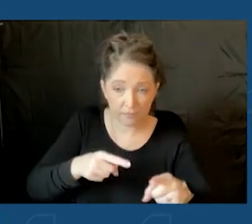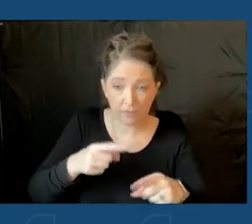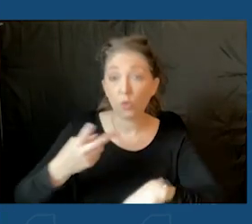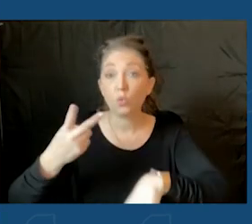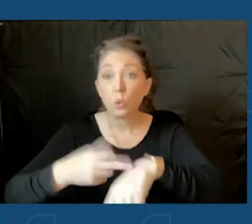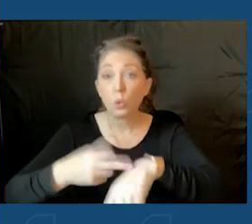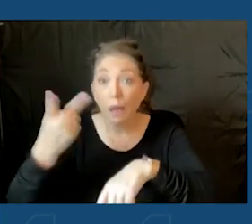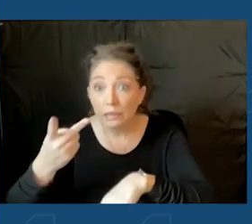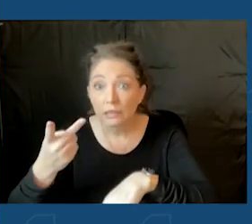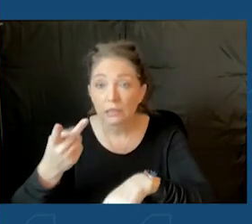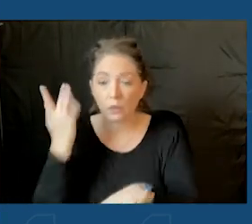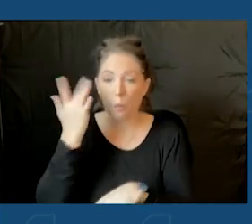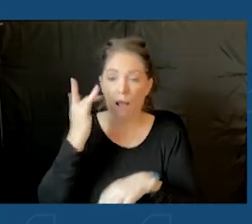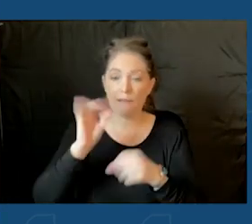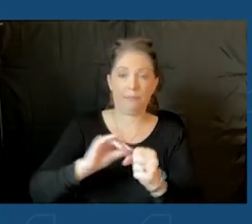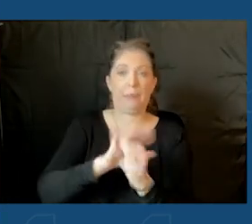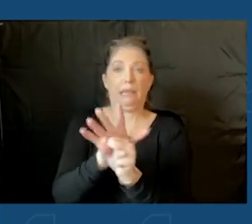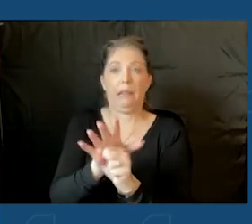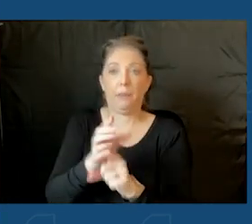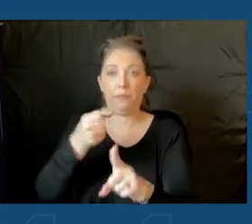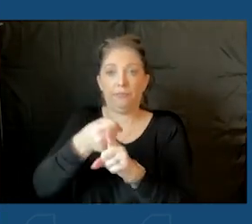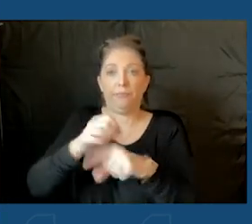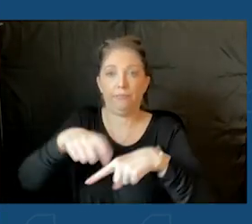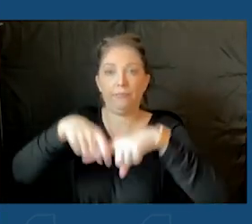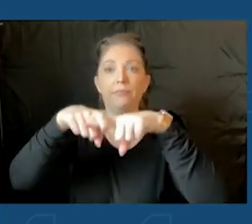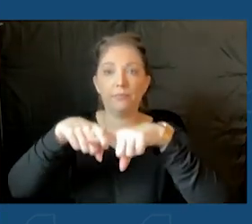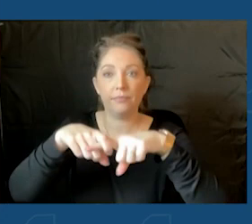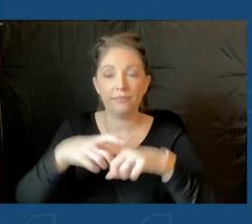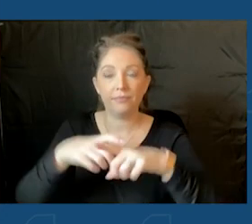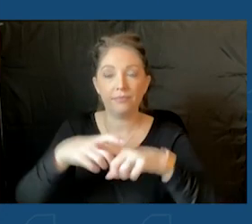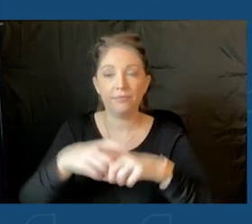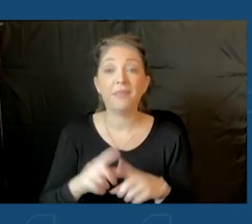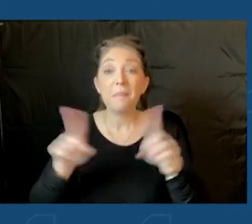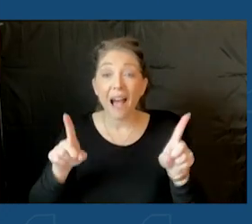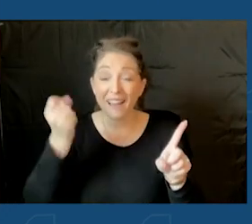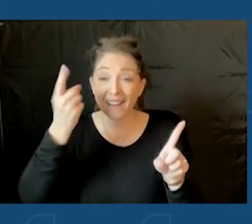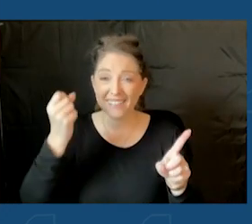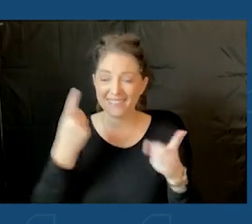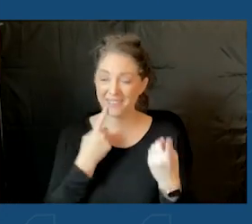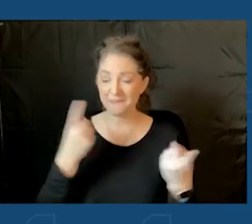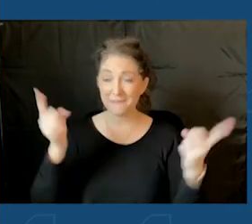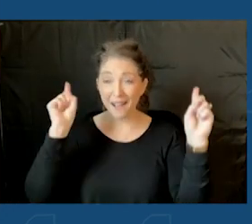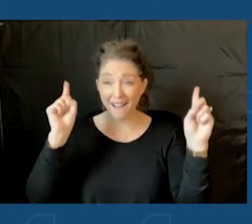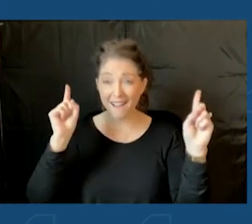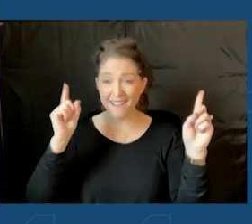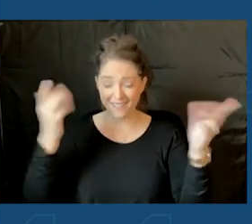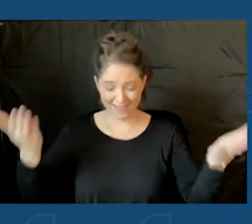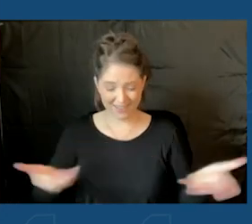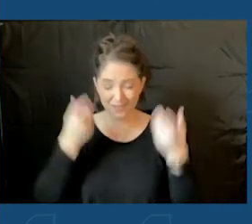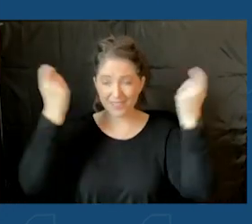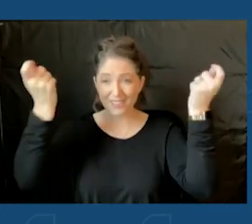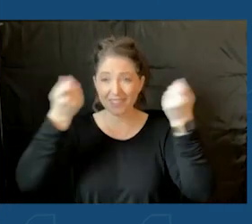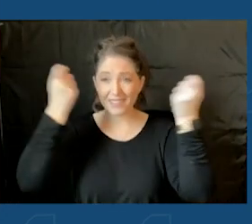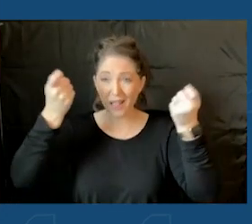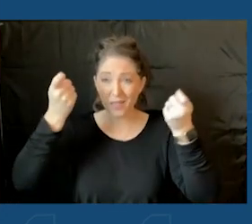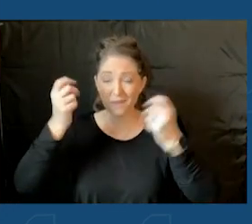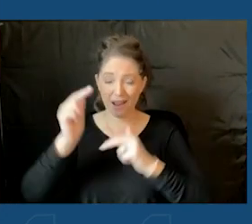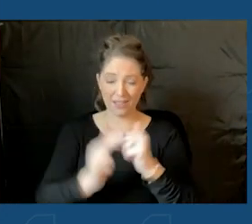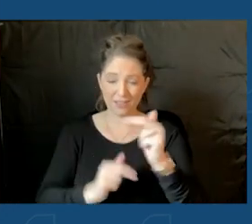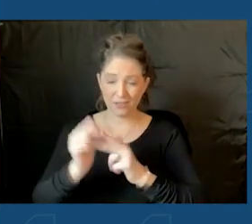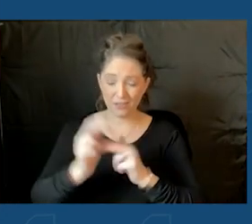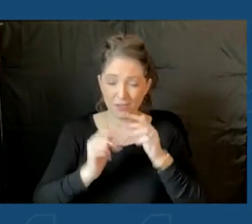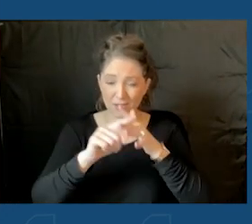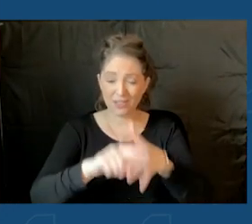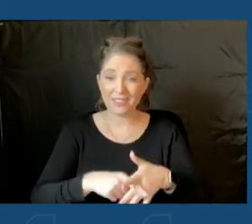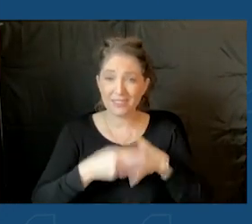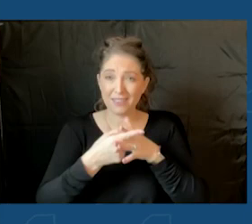but we are finally here. We're here to celebrate the construction start of the biggest single airport terminal project in the history of